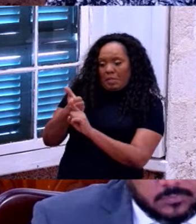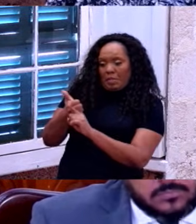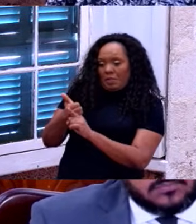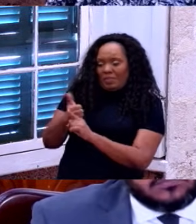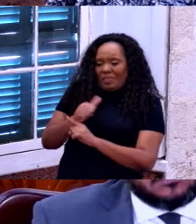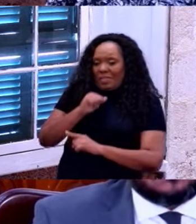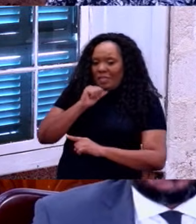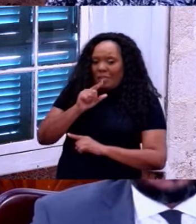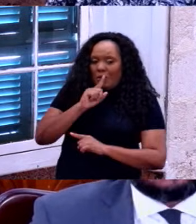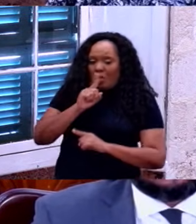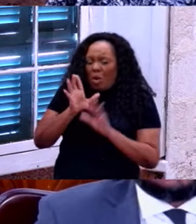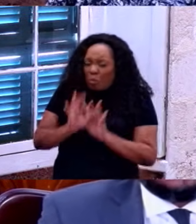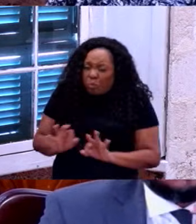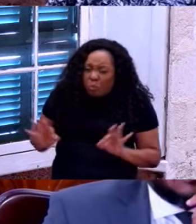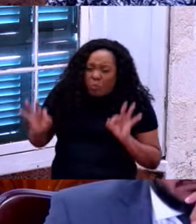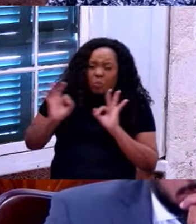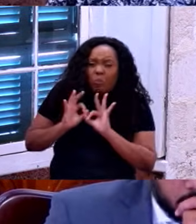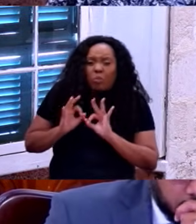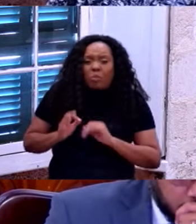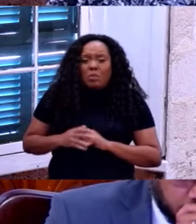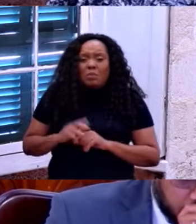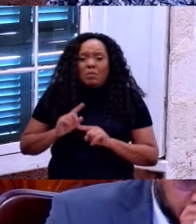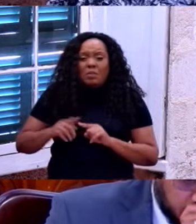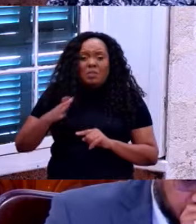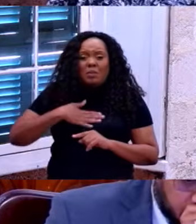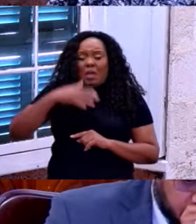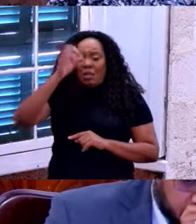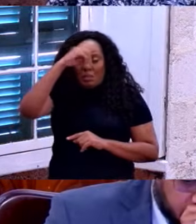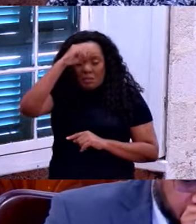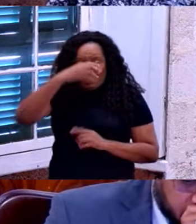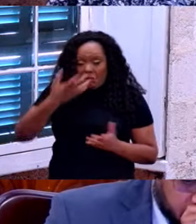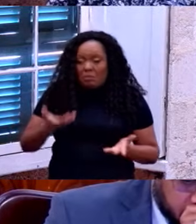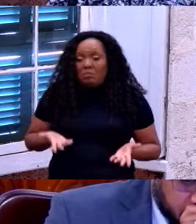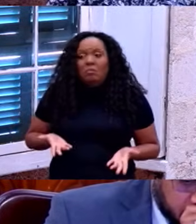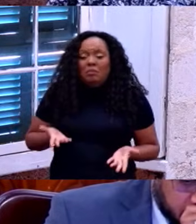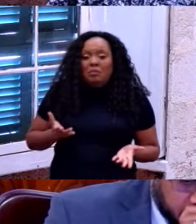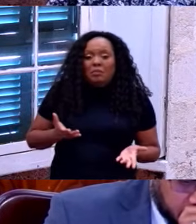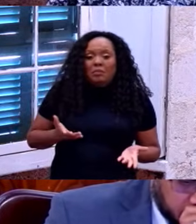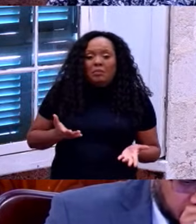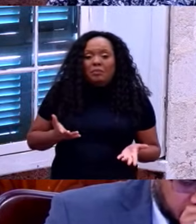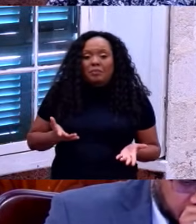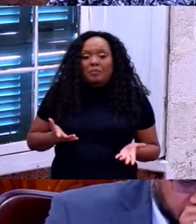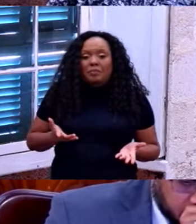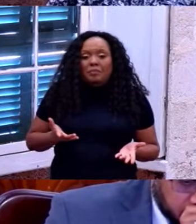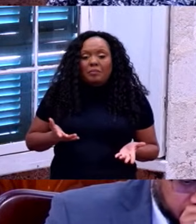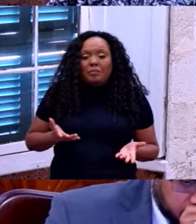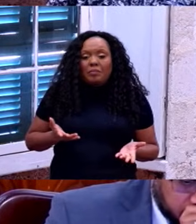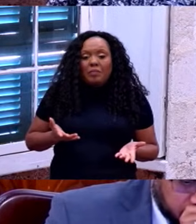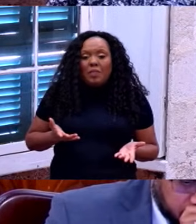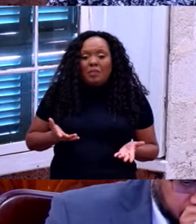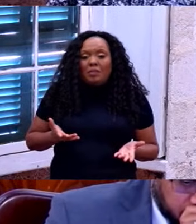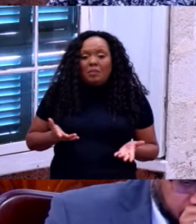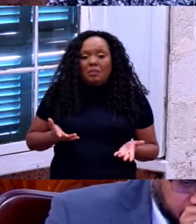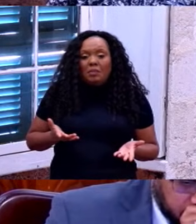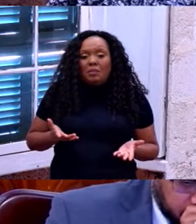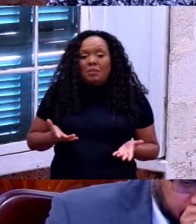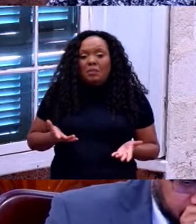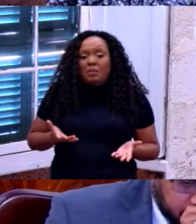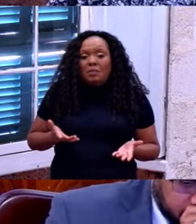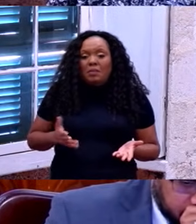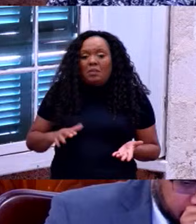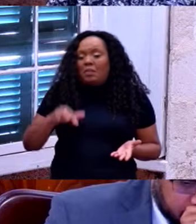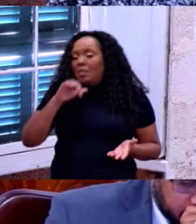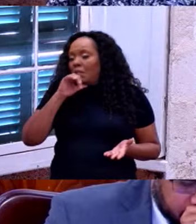in my opinion, let me add that, in my opinion, it's not urgent. Not to the point where we're doing a constitutional amendment on the 15th of